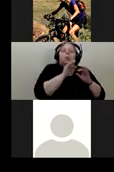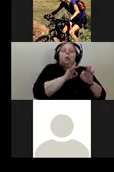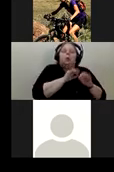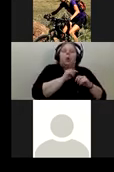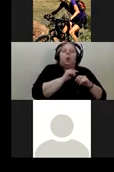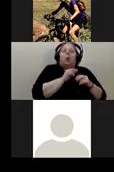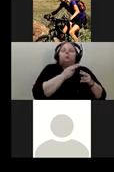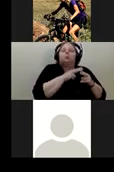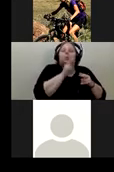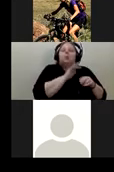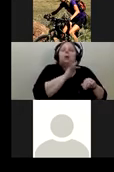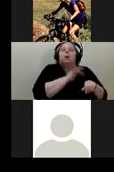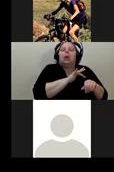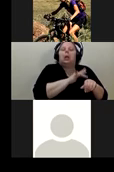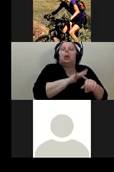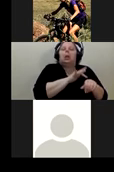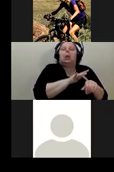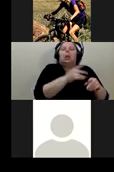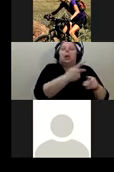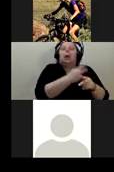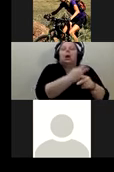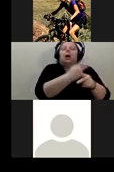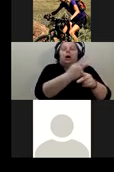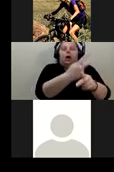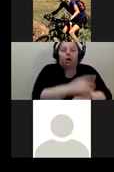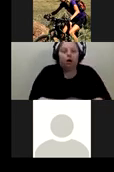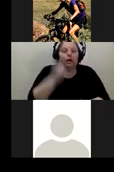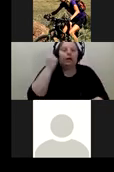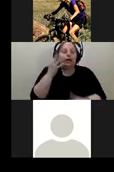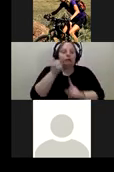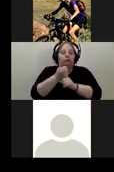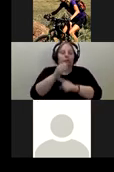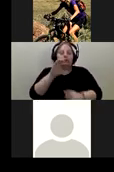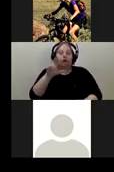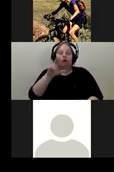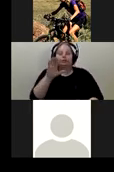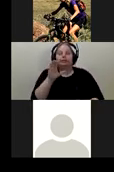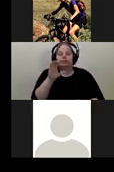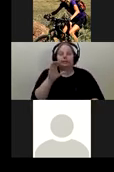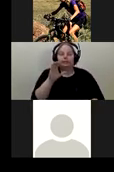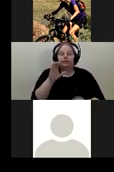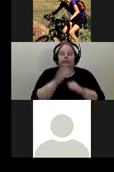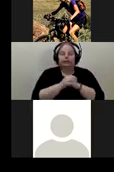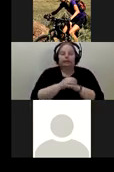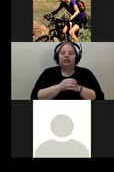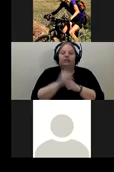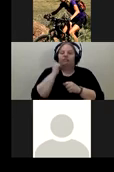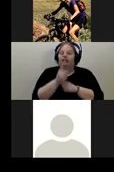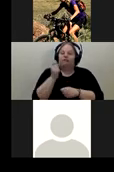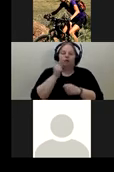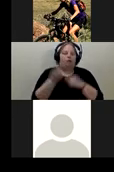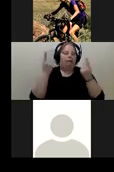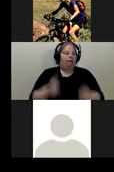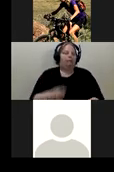One small rationalization at a time. So if you were, and you know, with CRC, with the, every year somebody is ending